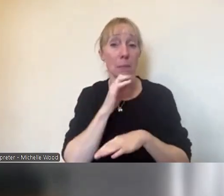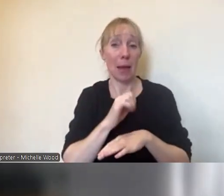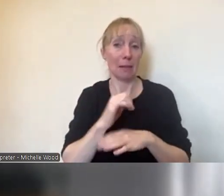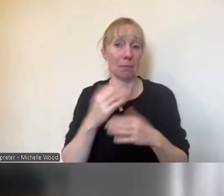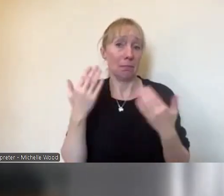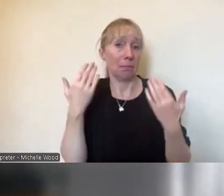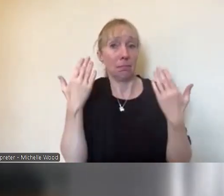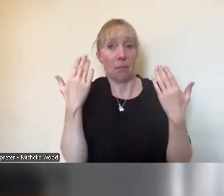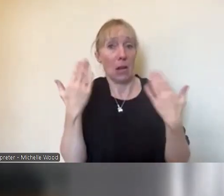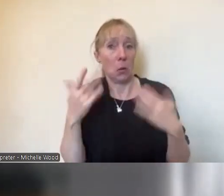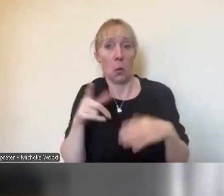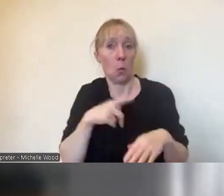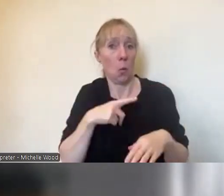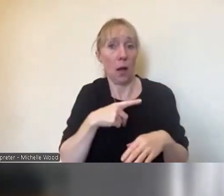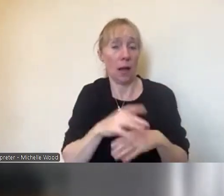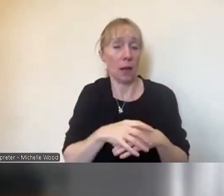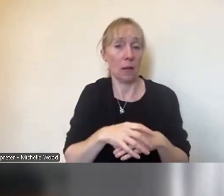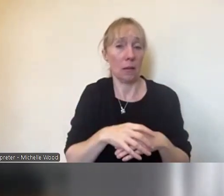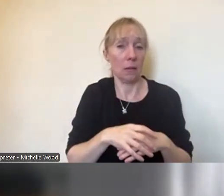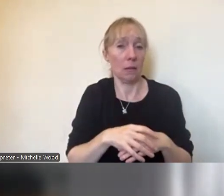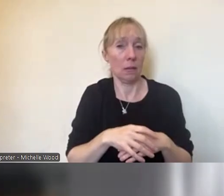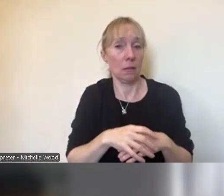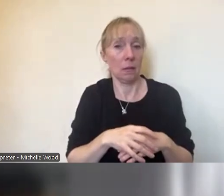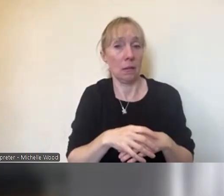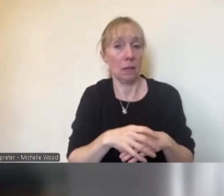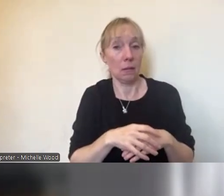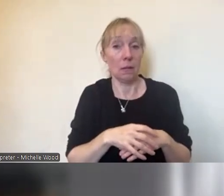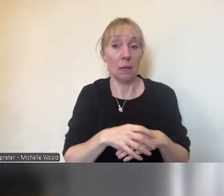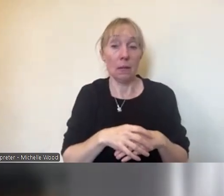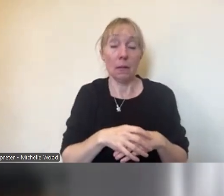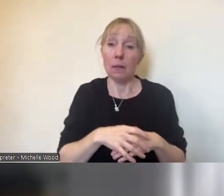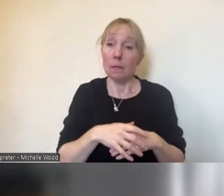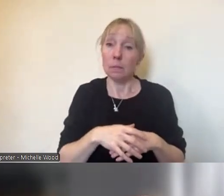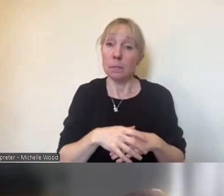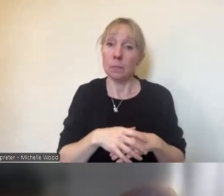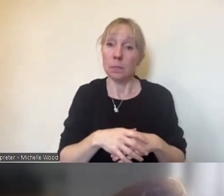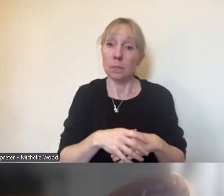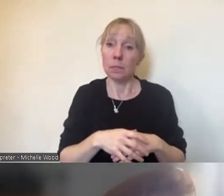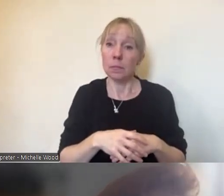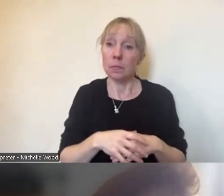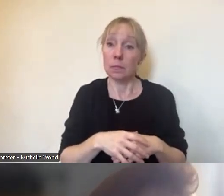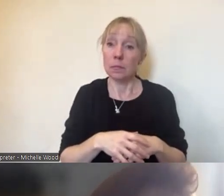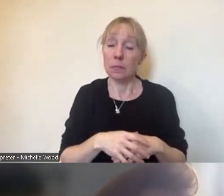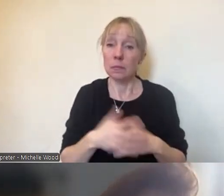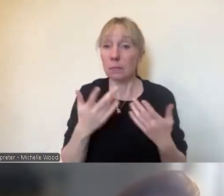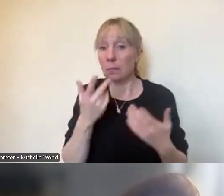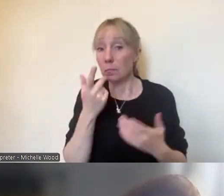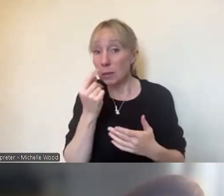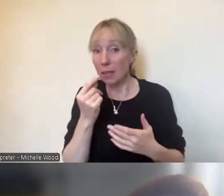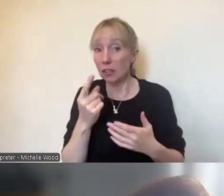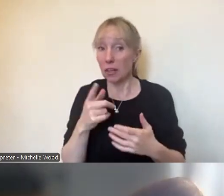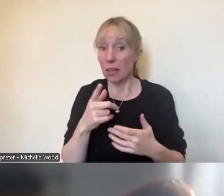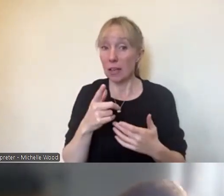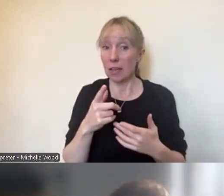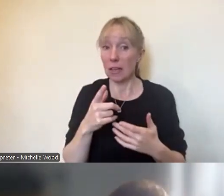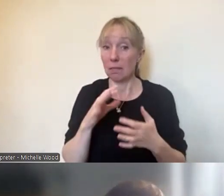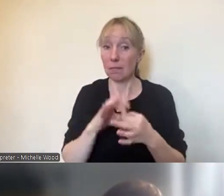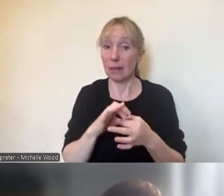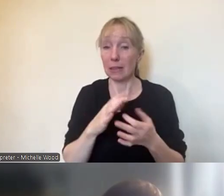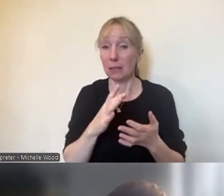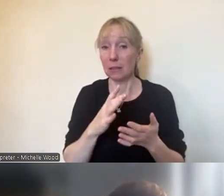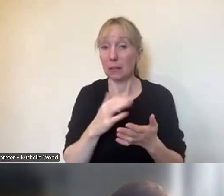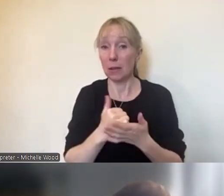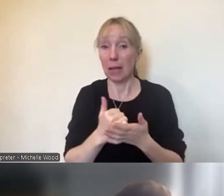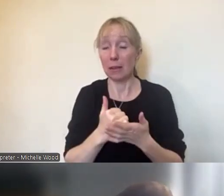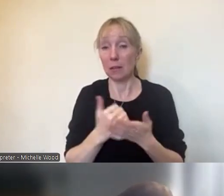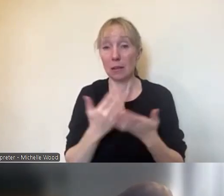sure. Potentially. I'm open to all interpretations. I don't know the answer, so I'm not going to put my own